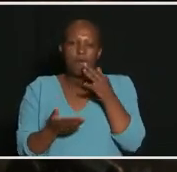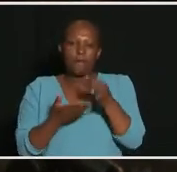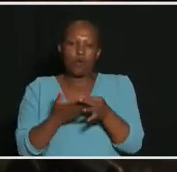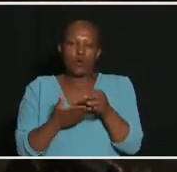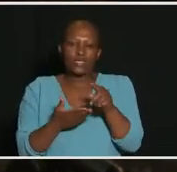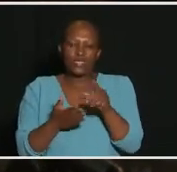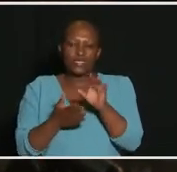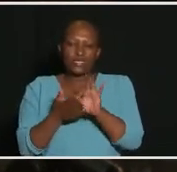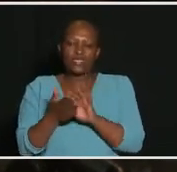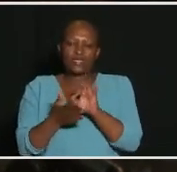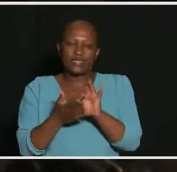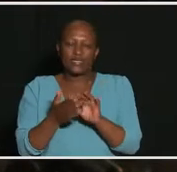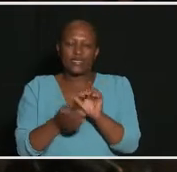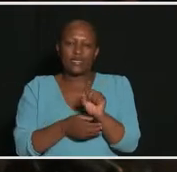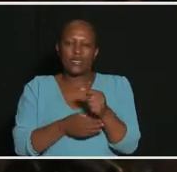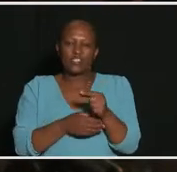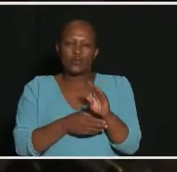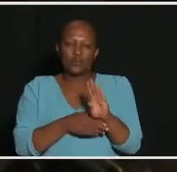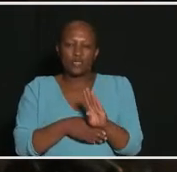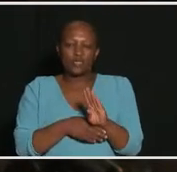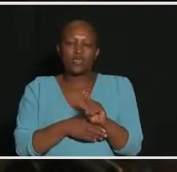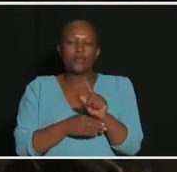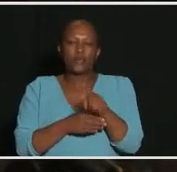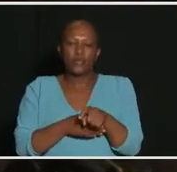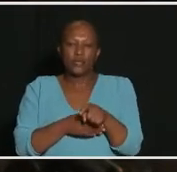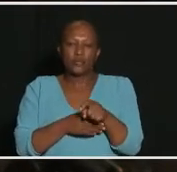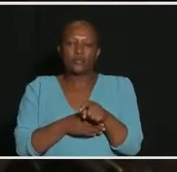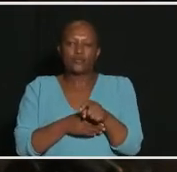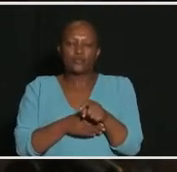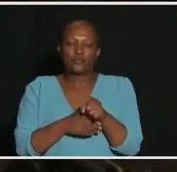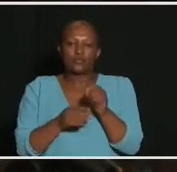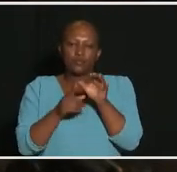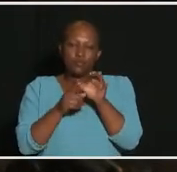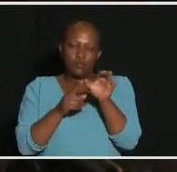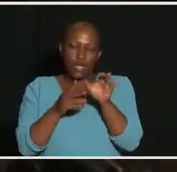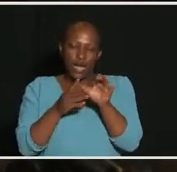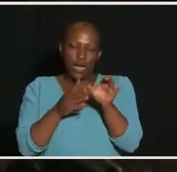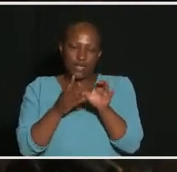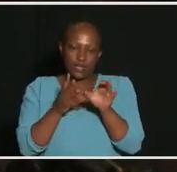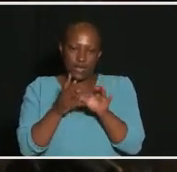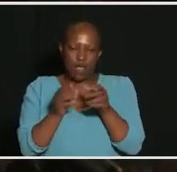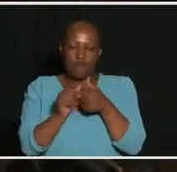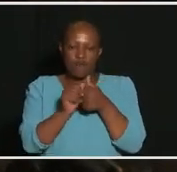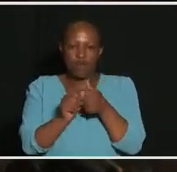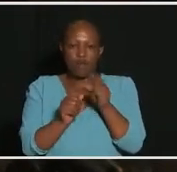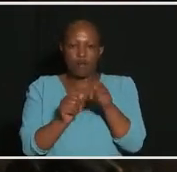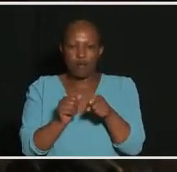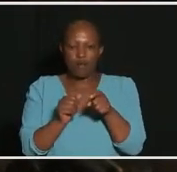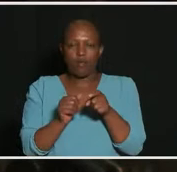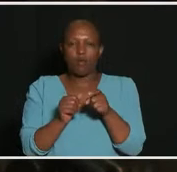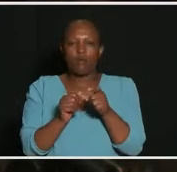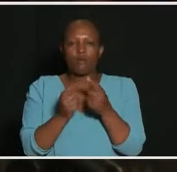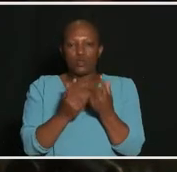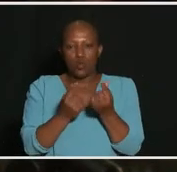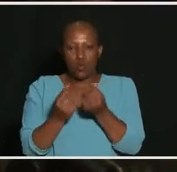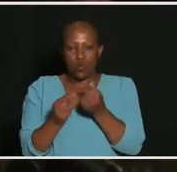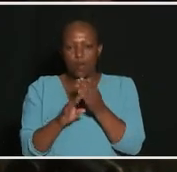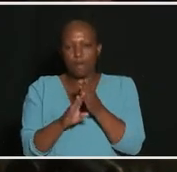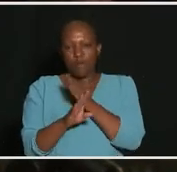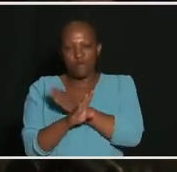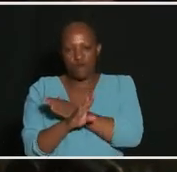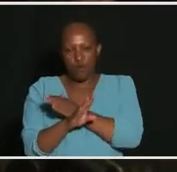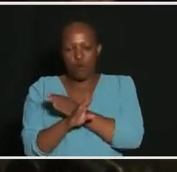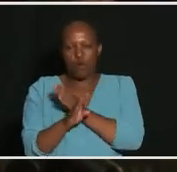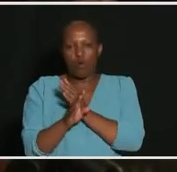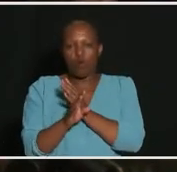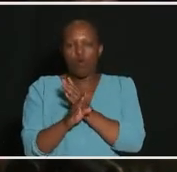that the elections of SGP is held should be based on certain criterias and should be performed prior to the